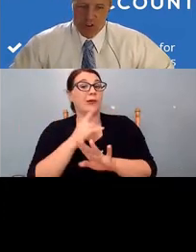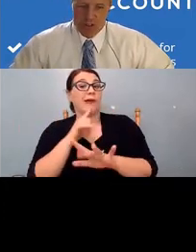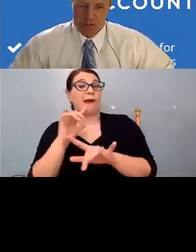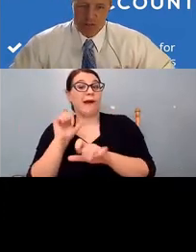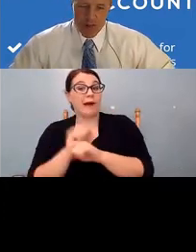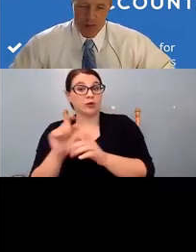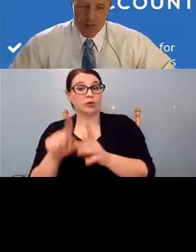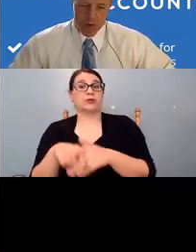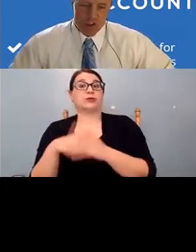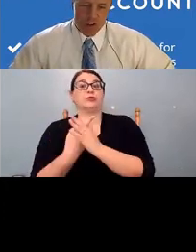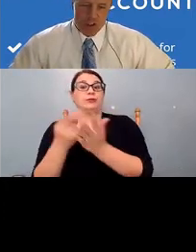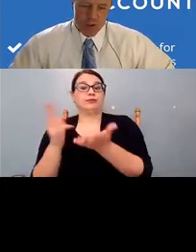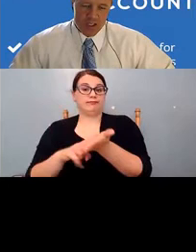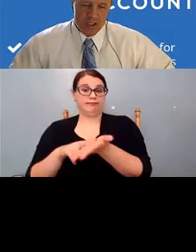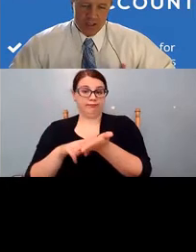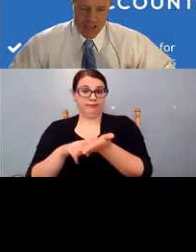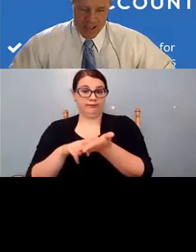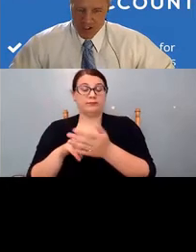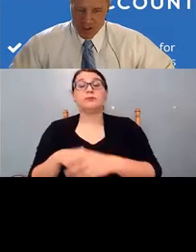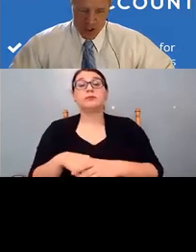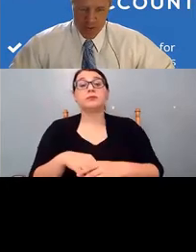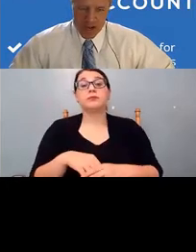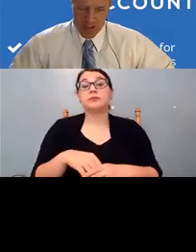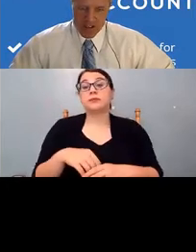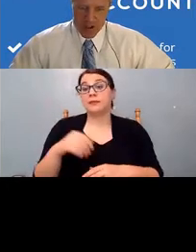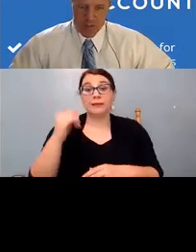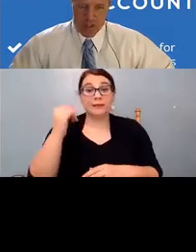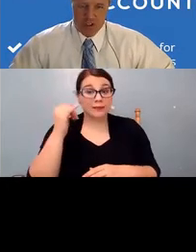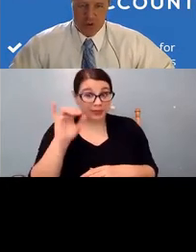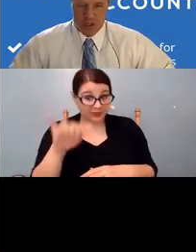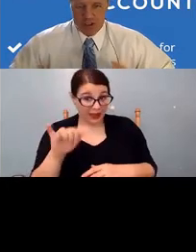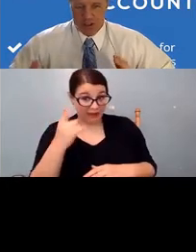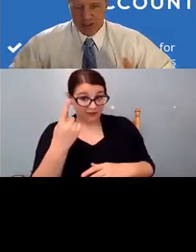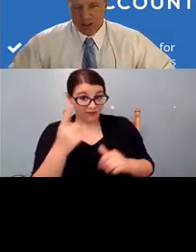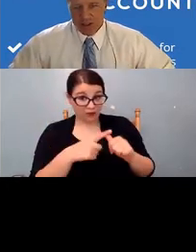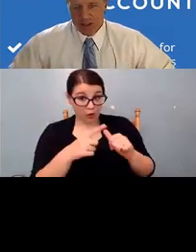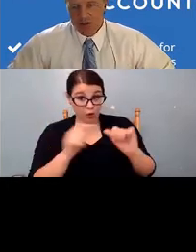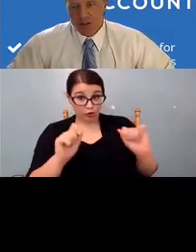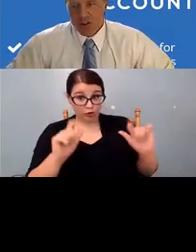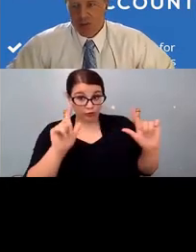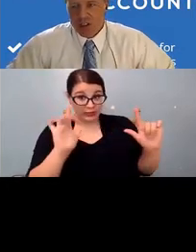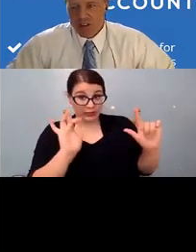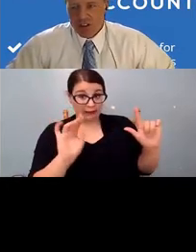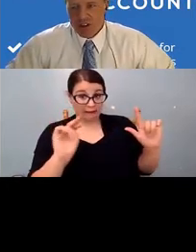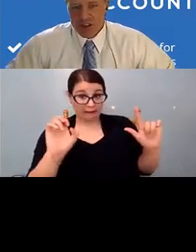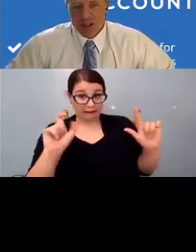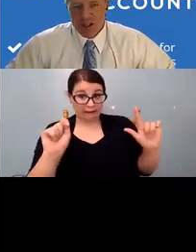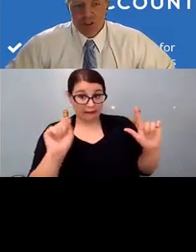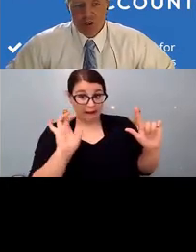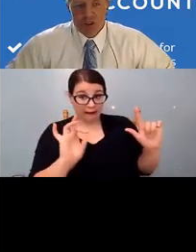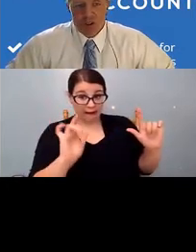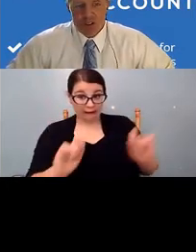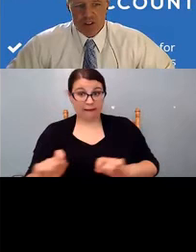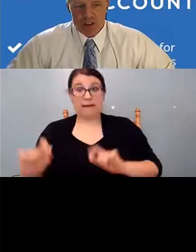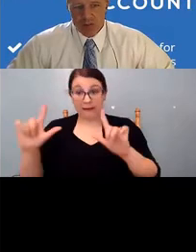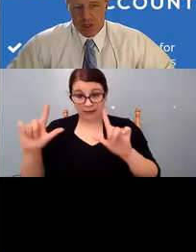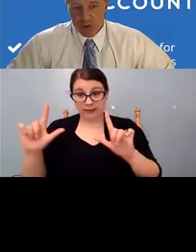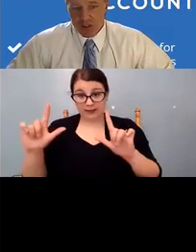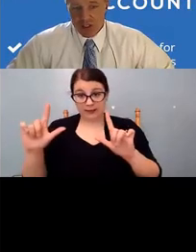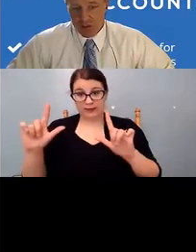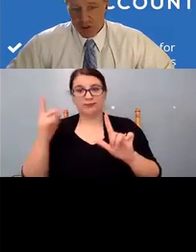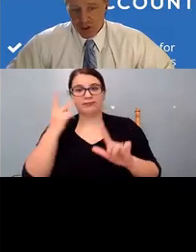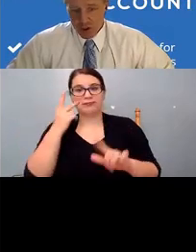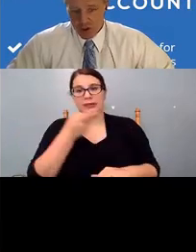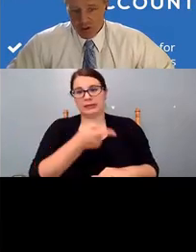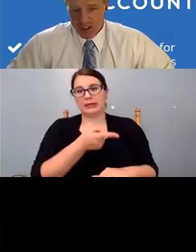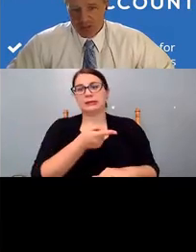enrollment system. Once you click next or go past that opening screen, the first place that you're going to come to is to be able to